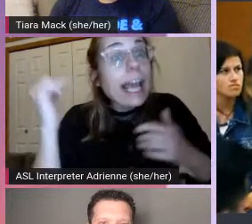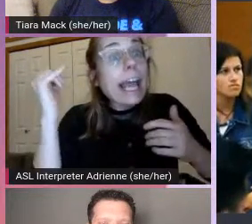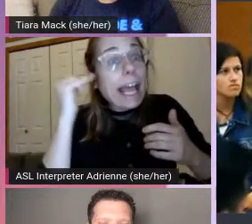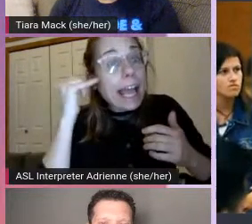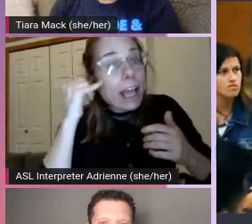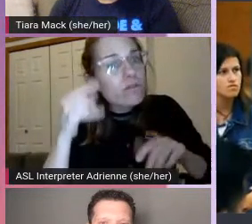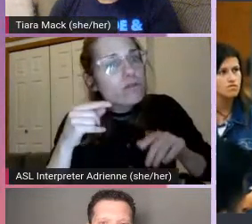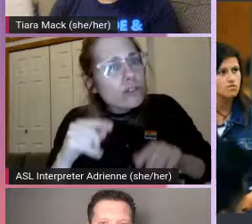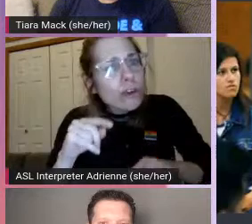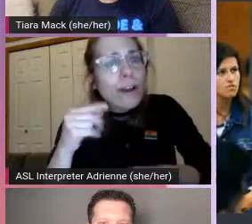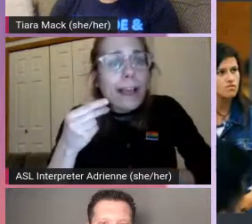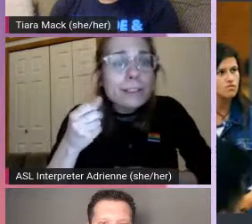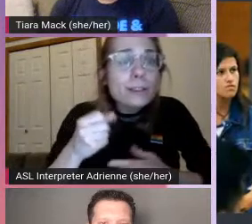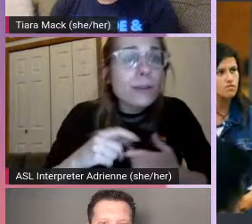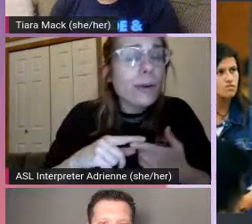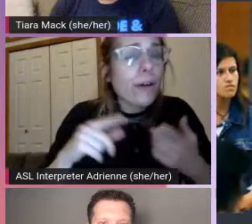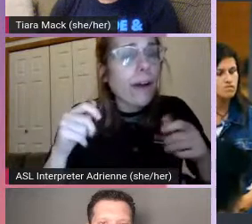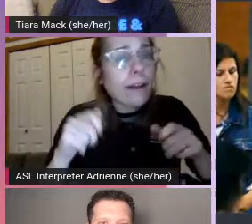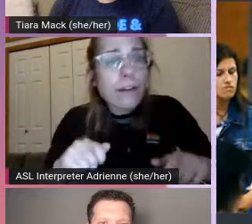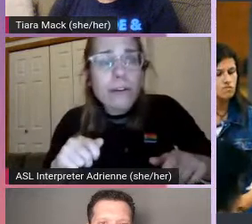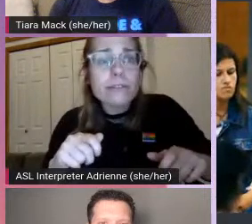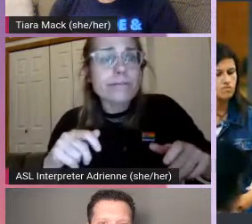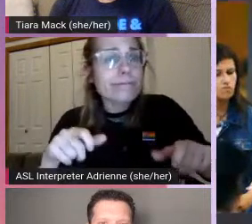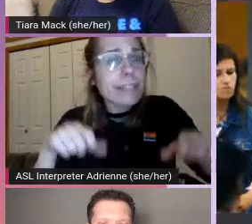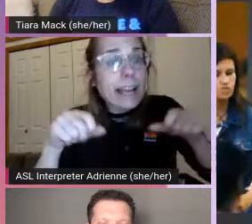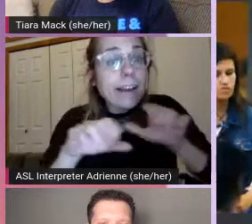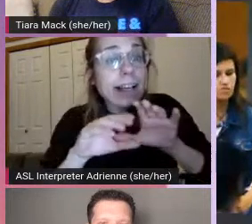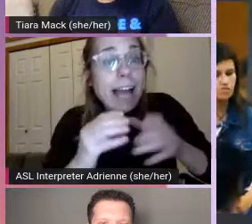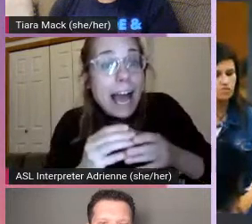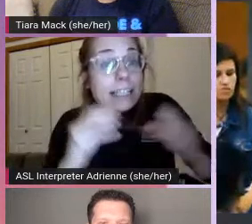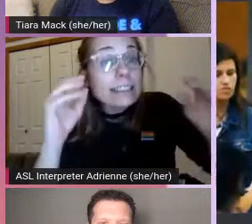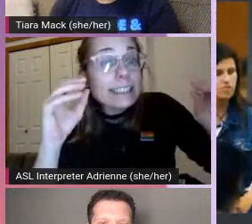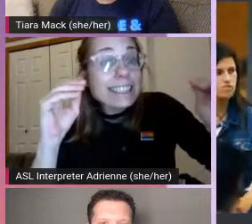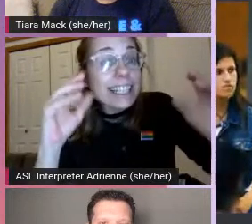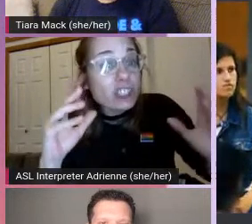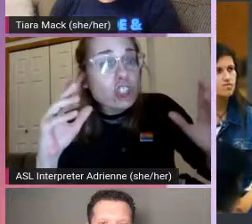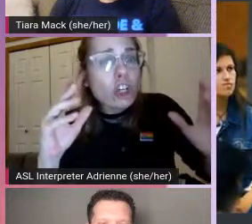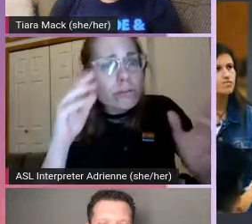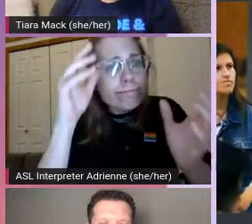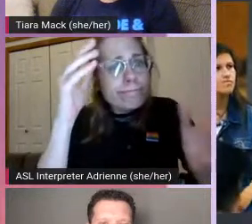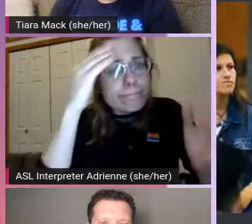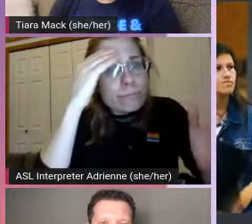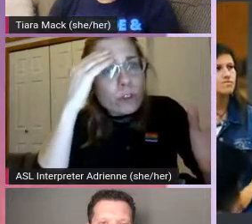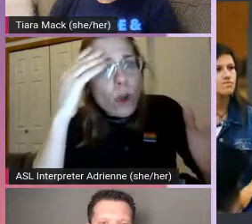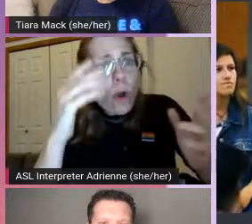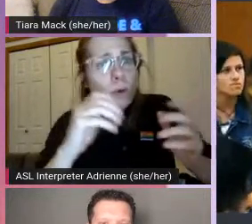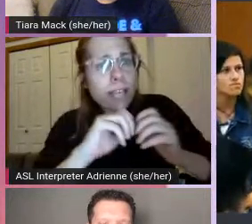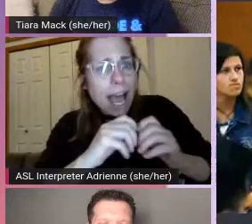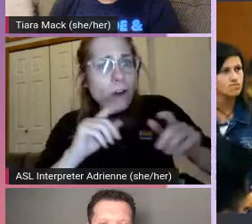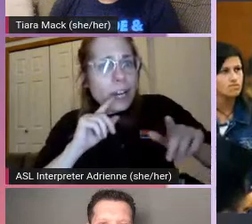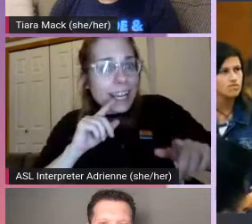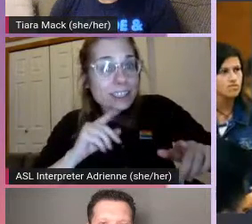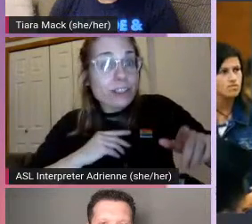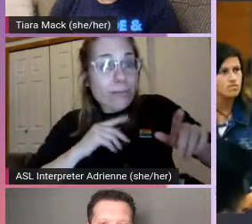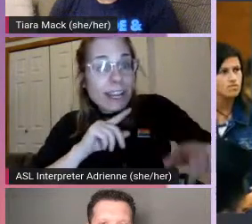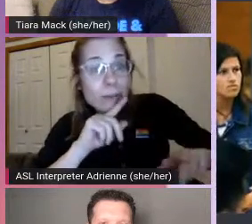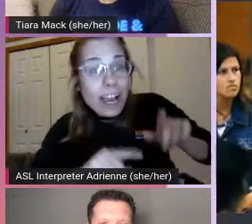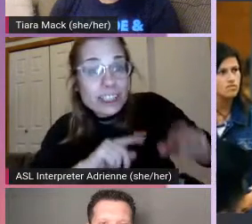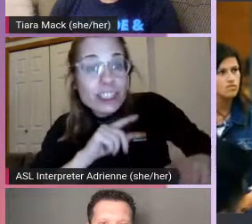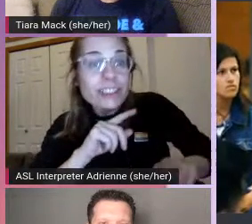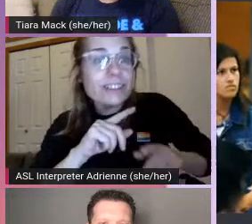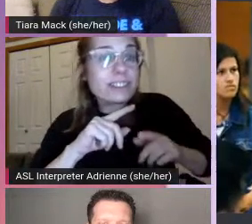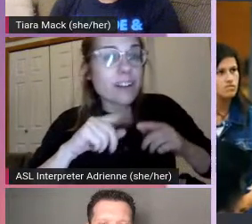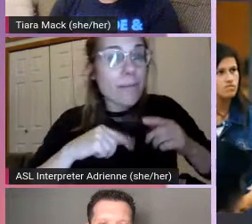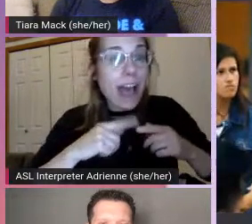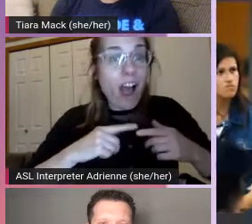having about gender, about orientation, and it being able to answer the questions in a safe environment about our bodies